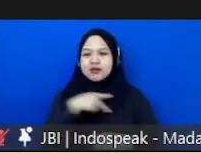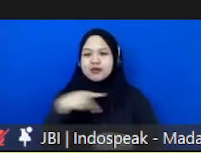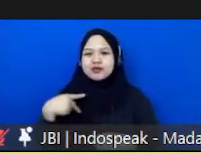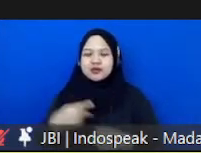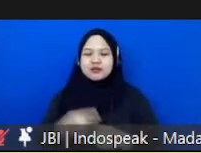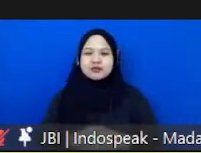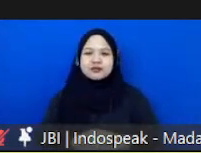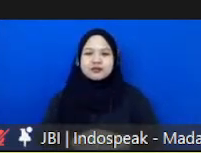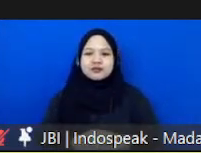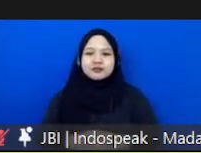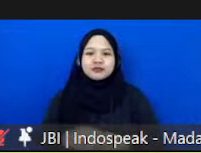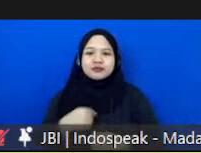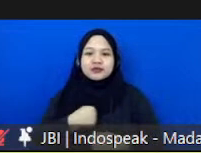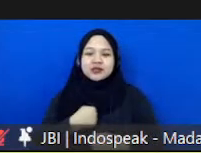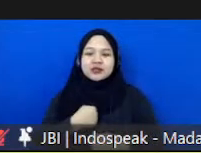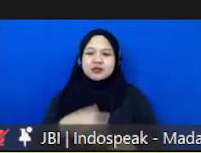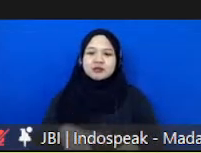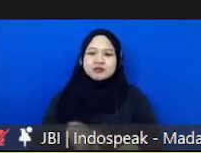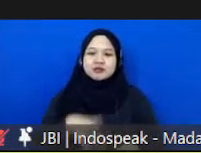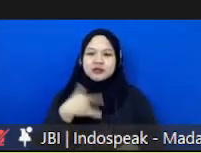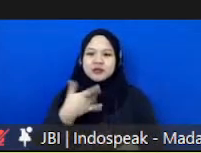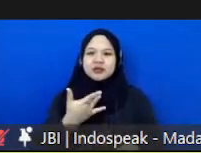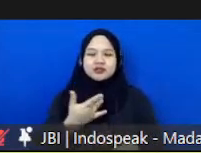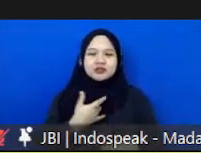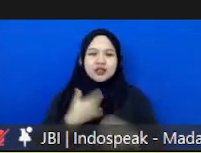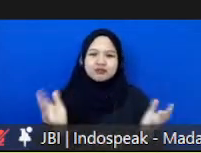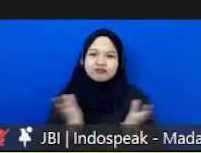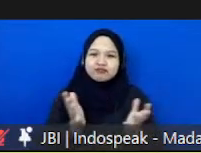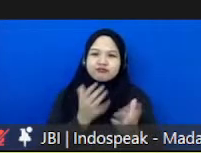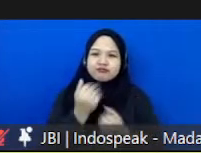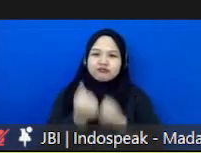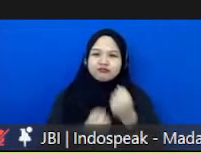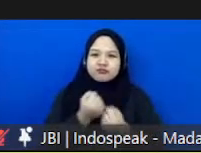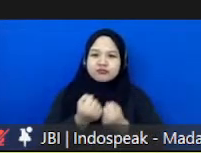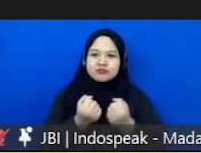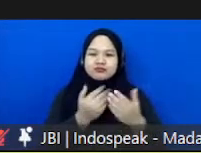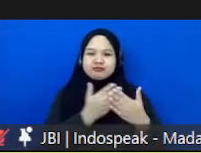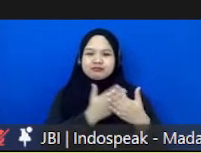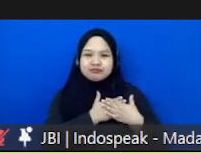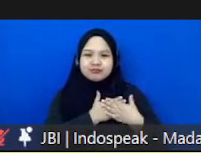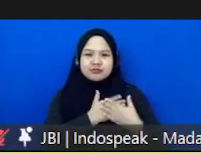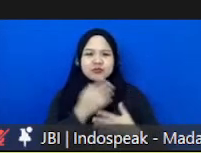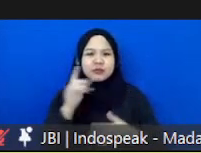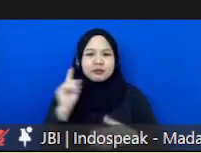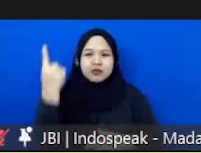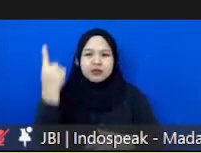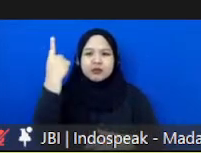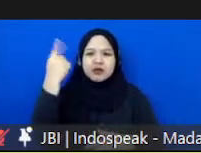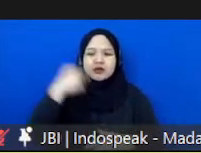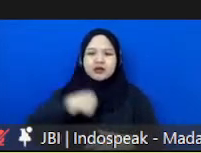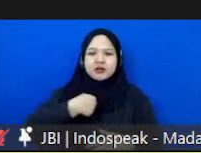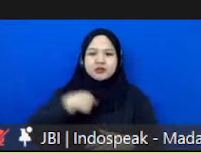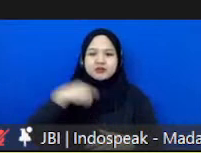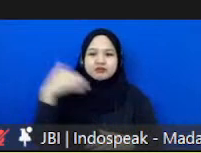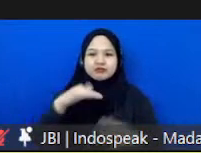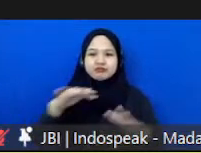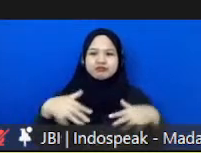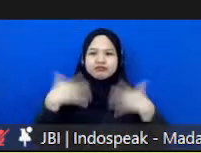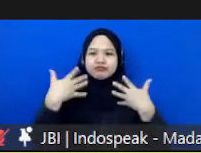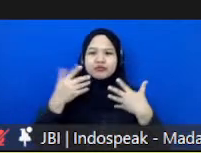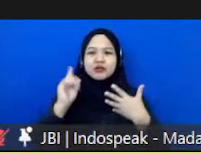say that I feel very encouraged, and it's really close to my heart, the fact that it's the first time I come to a conference and there is sign